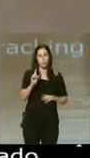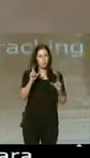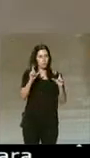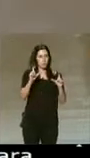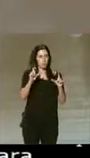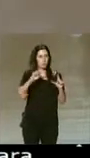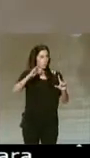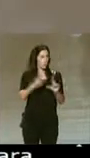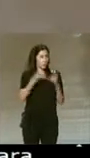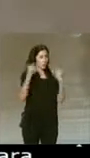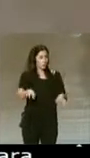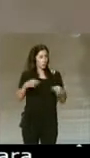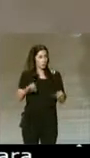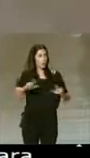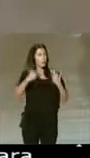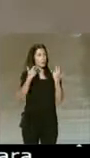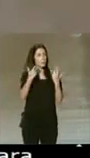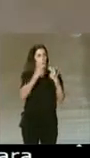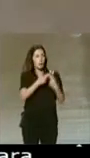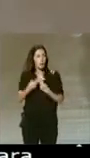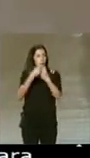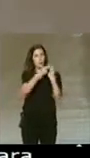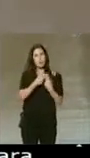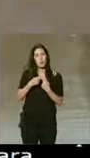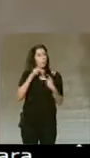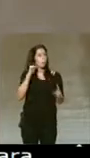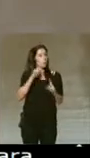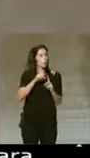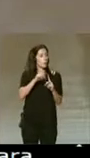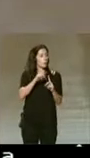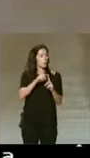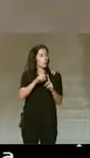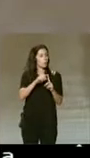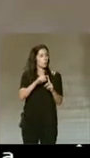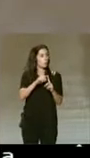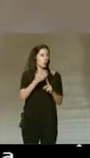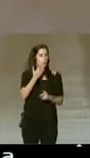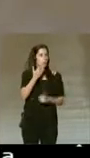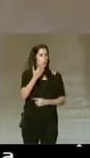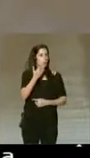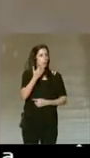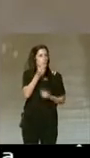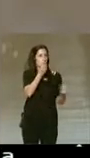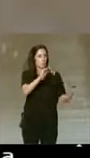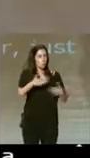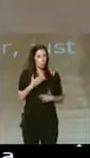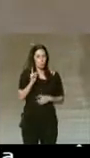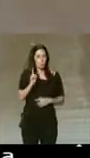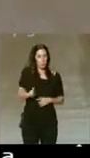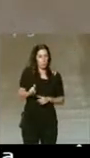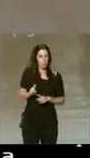Just through a web camera, you can do side tracking in order to use this as a switcher.